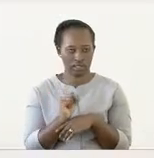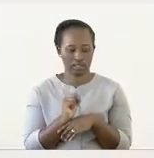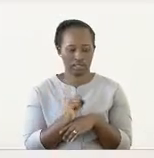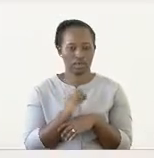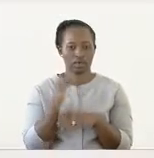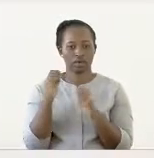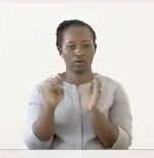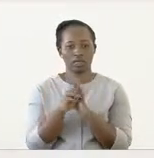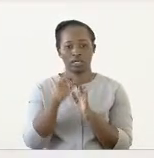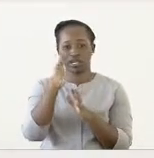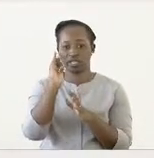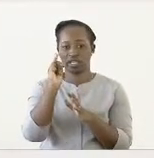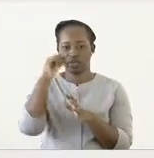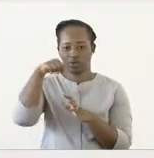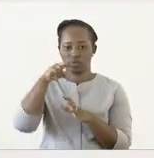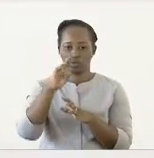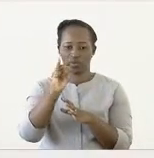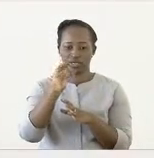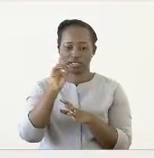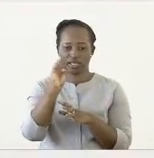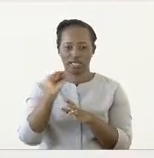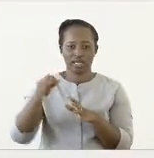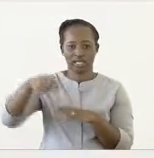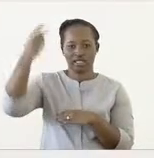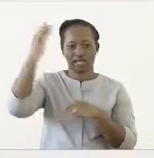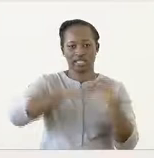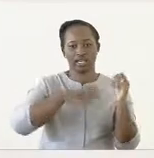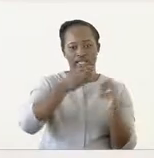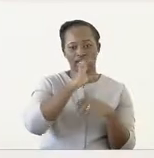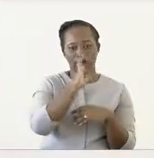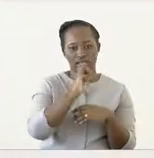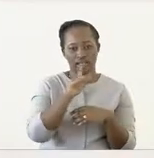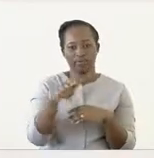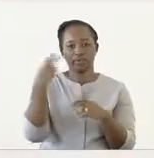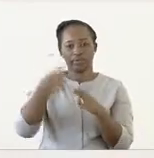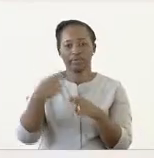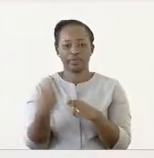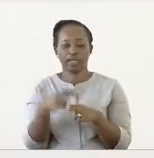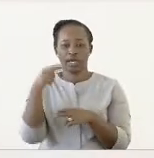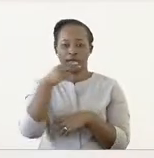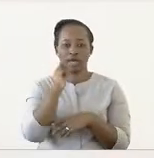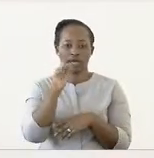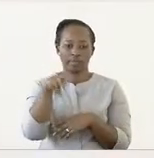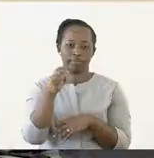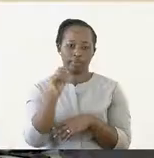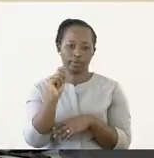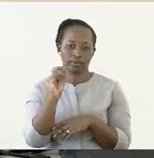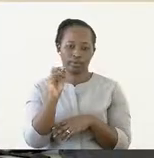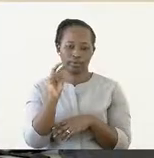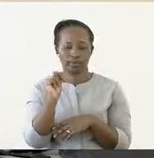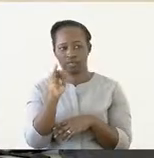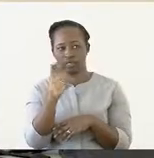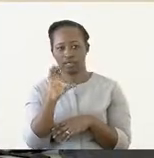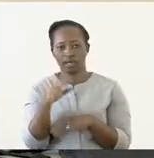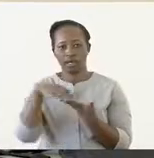of liquids is higher than that of the cell content, there's what you call hypertonic. If I say hypertonic, it means there's more water